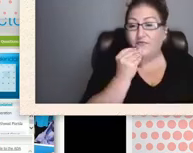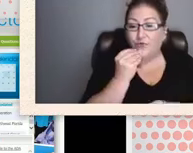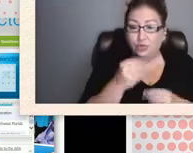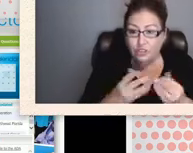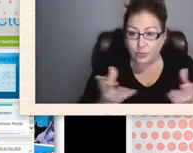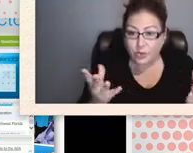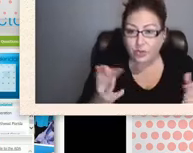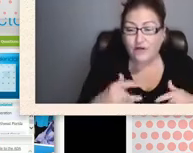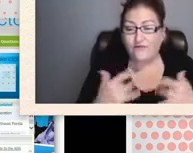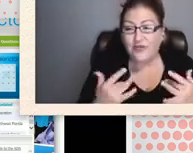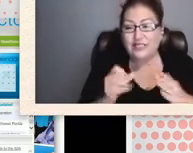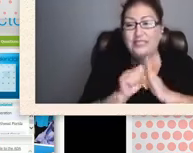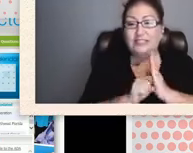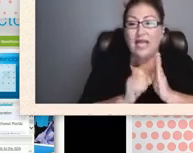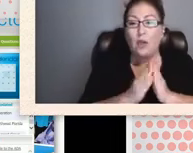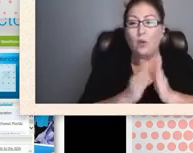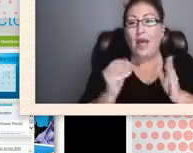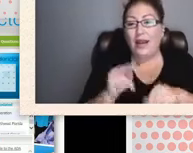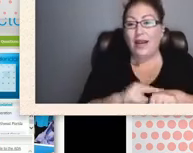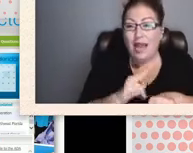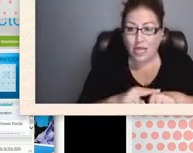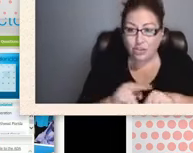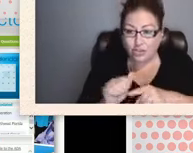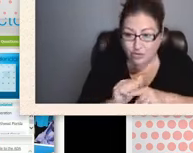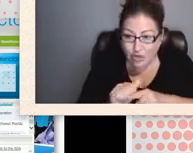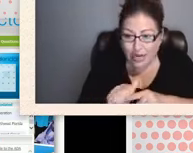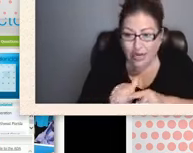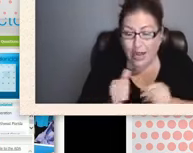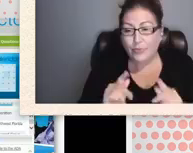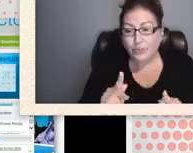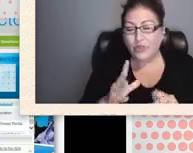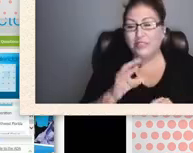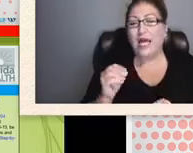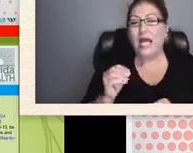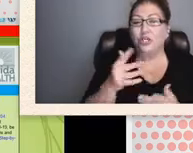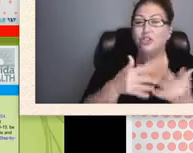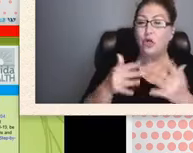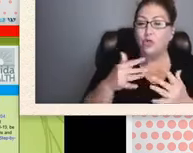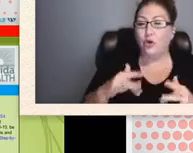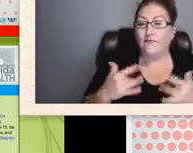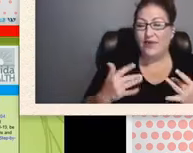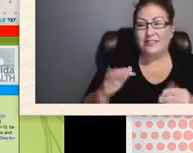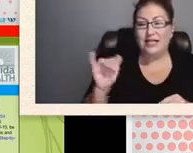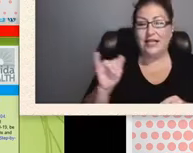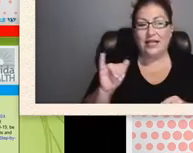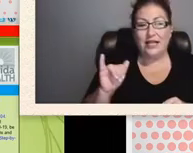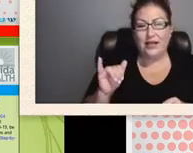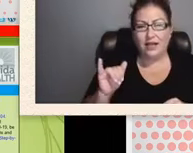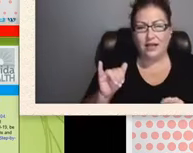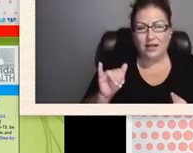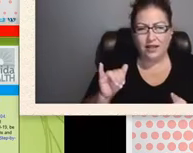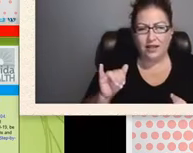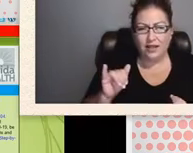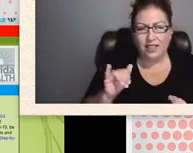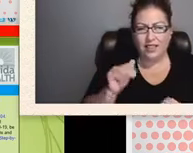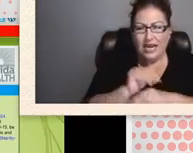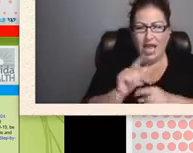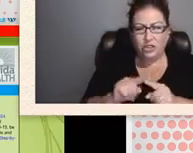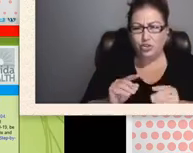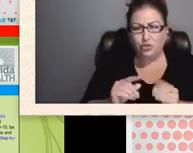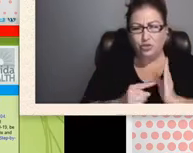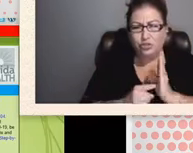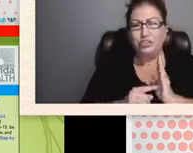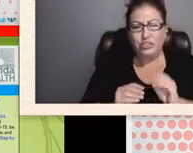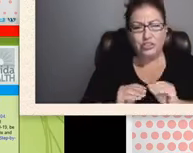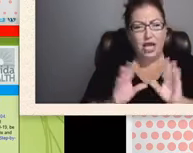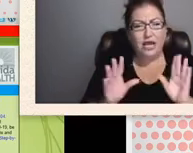and national training opportunities, and social events such as the Tim Tebow's Night to Shine. So we encourage you to stop by